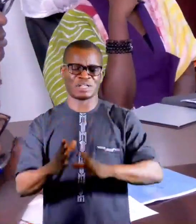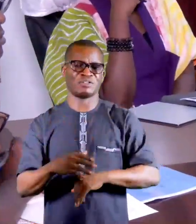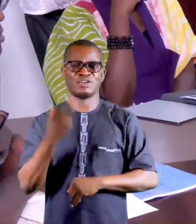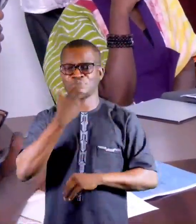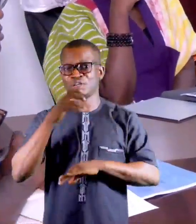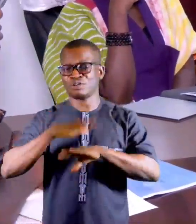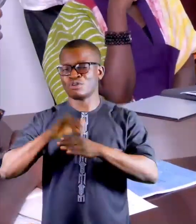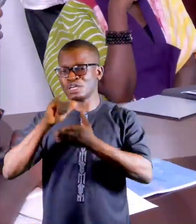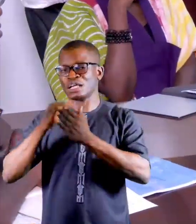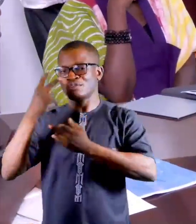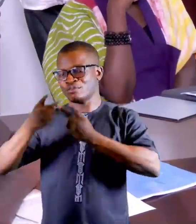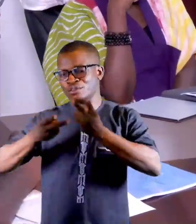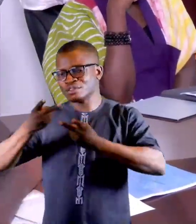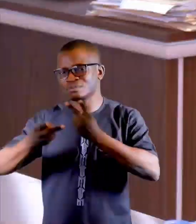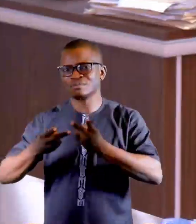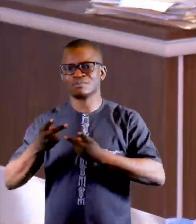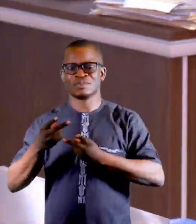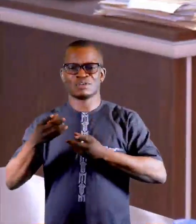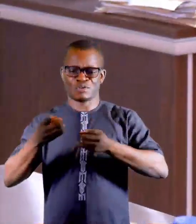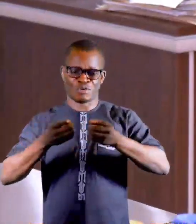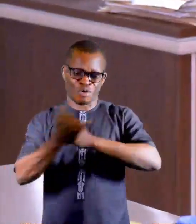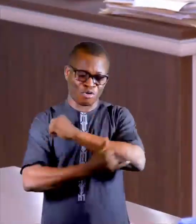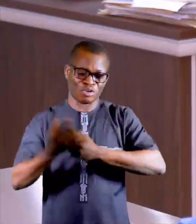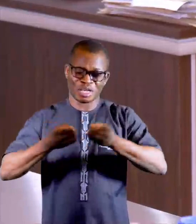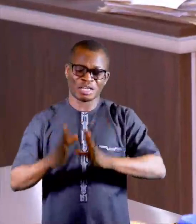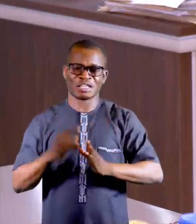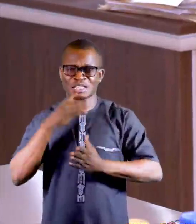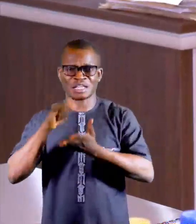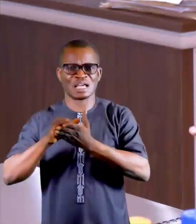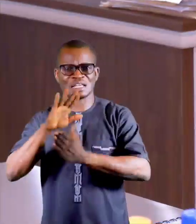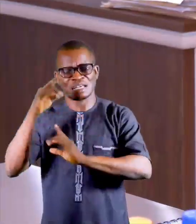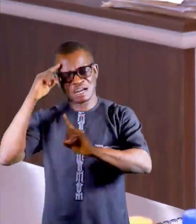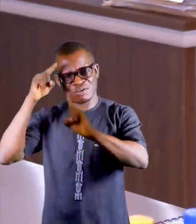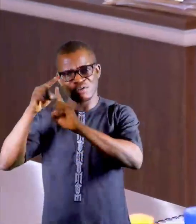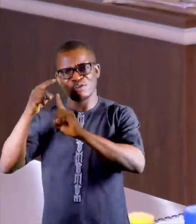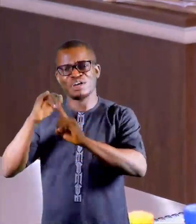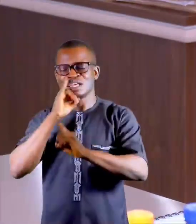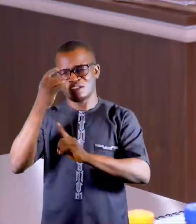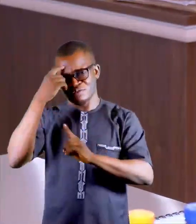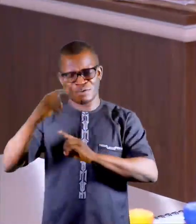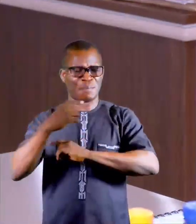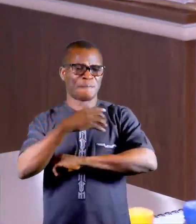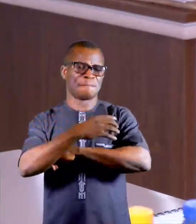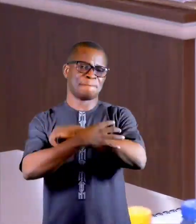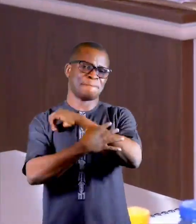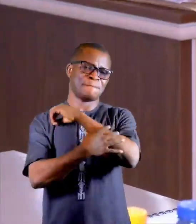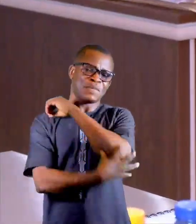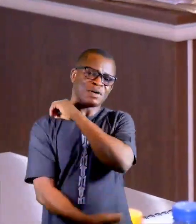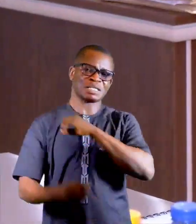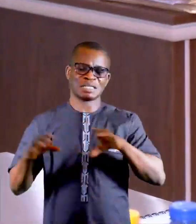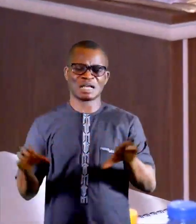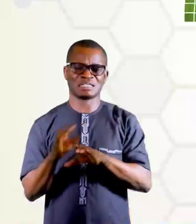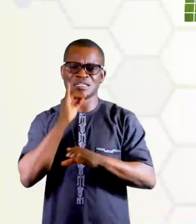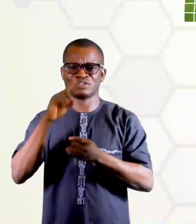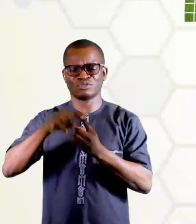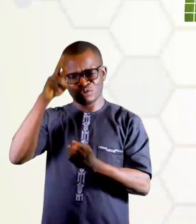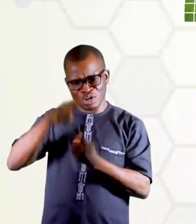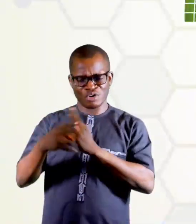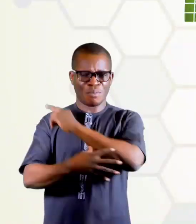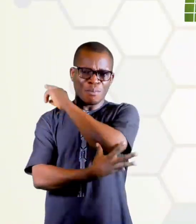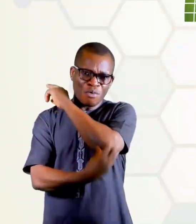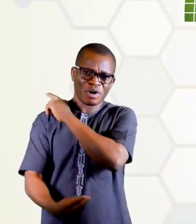director. Speaking on the purpose of the visit, the country director said the goal of Innovation for Poverty Action is to reduce poverty